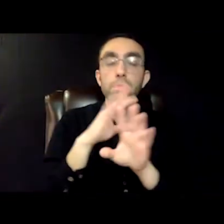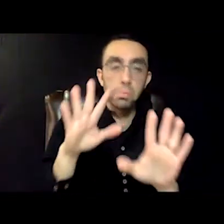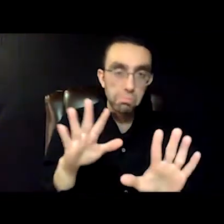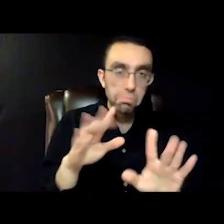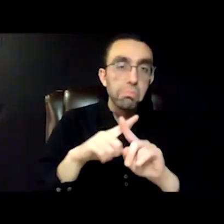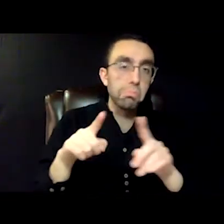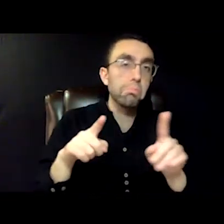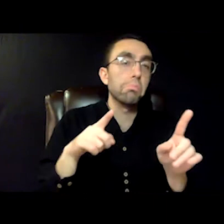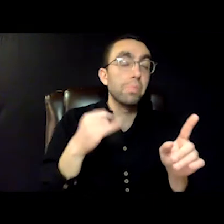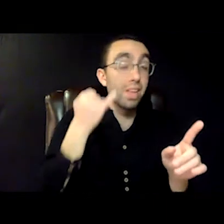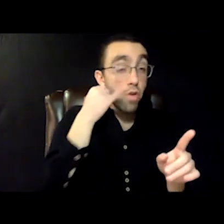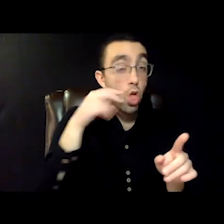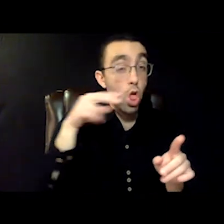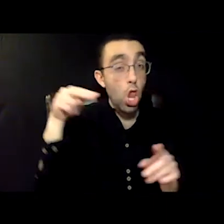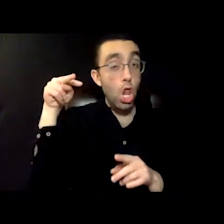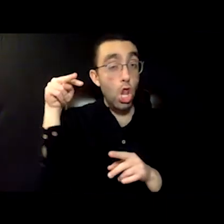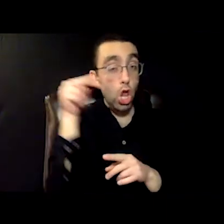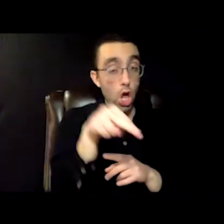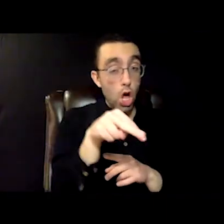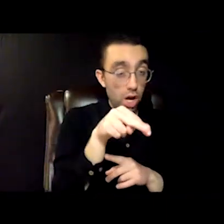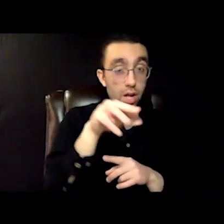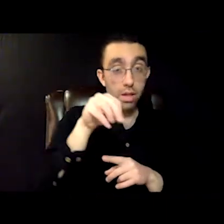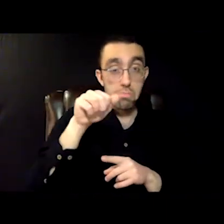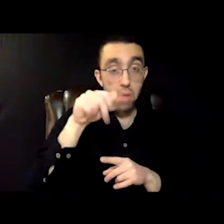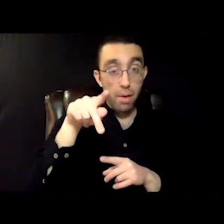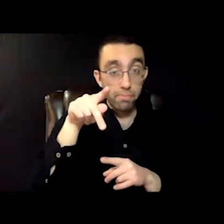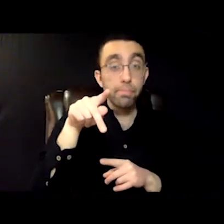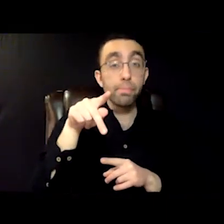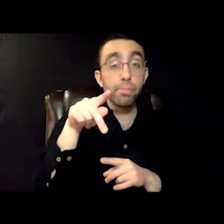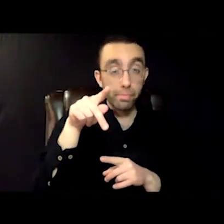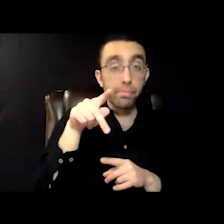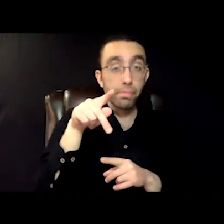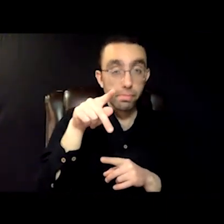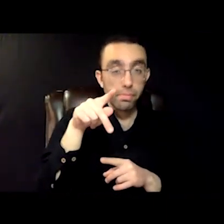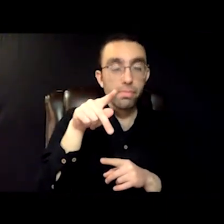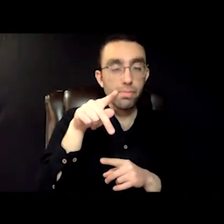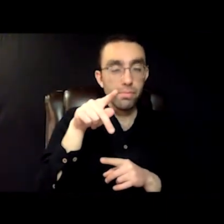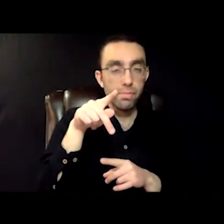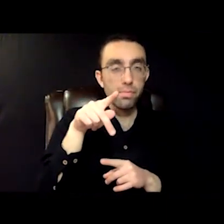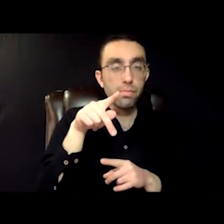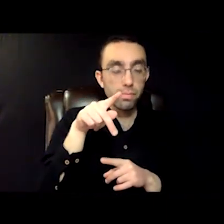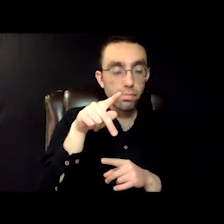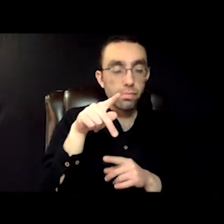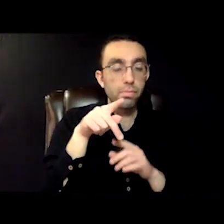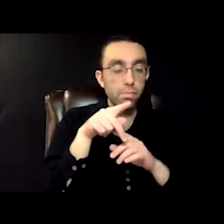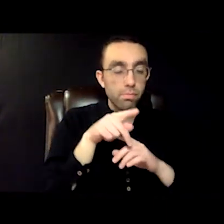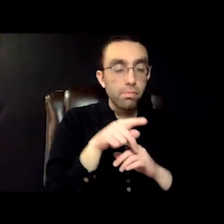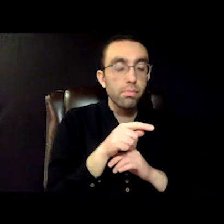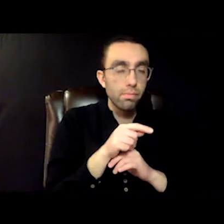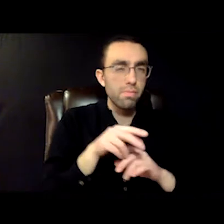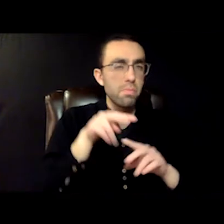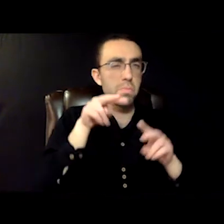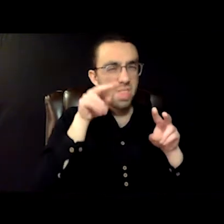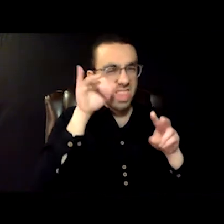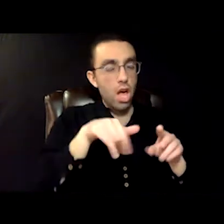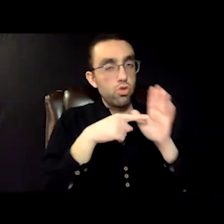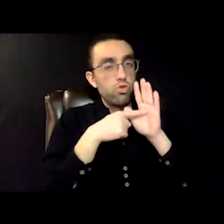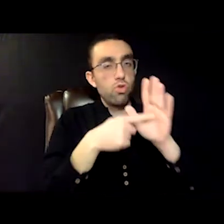However, if you look at this map, what you'll see is the areas that are most biodiverse,